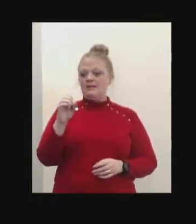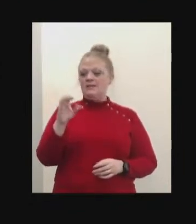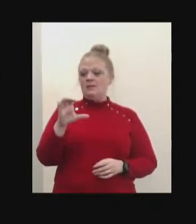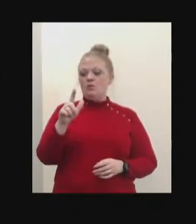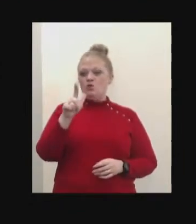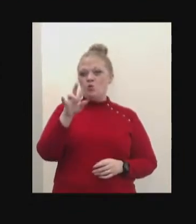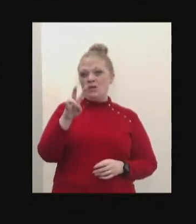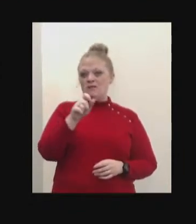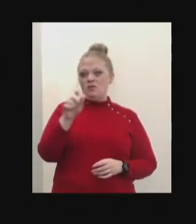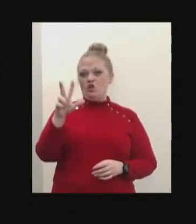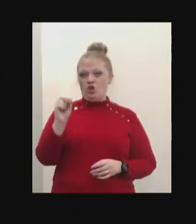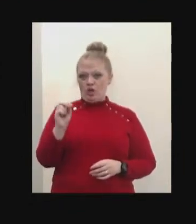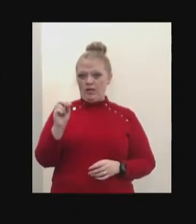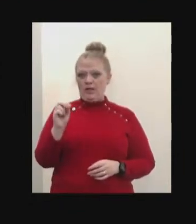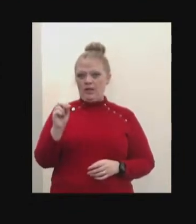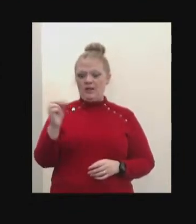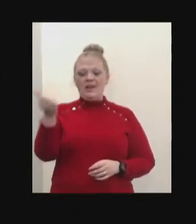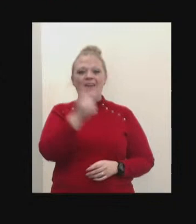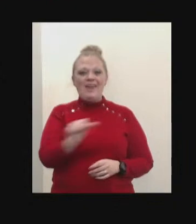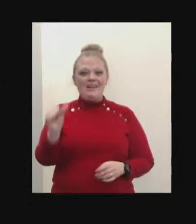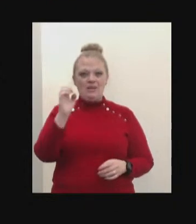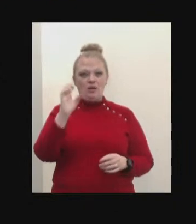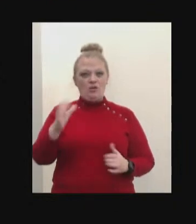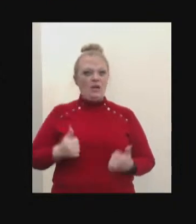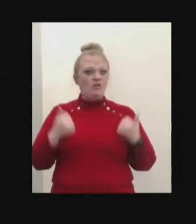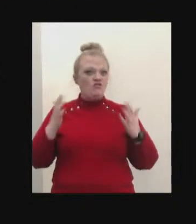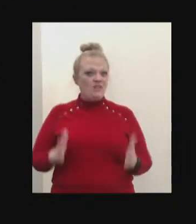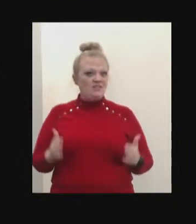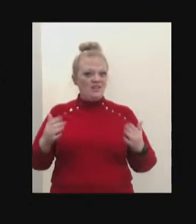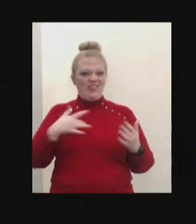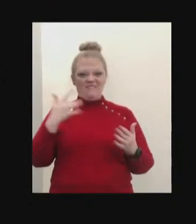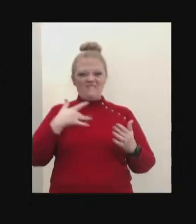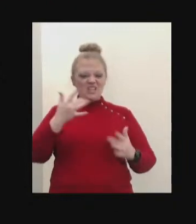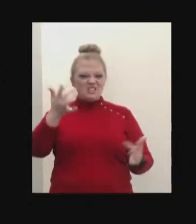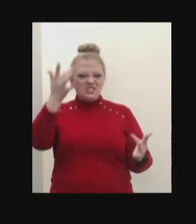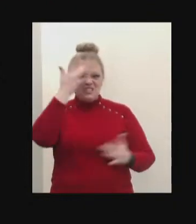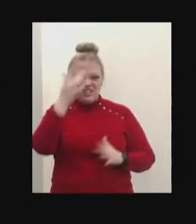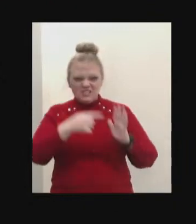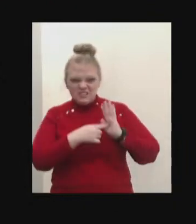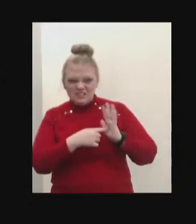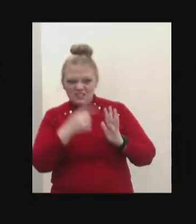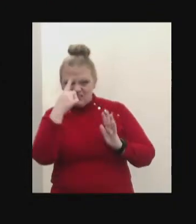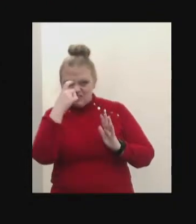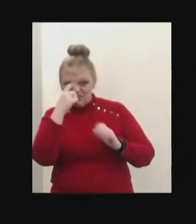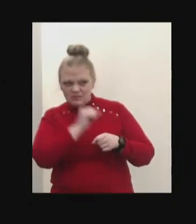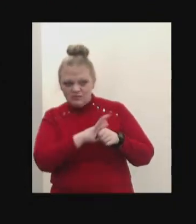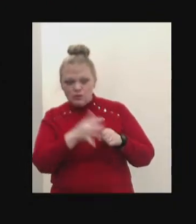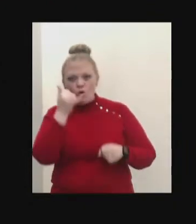30th, any Erie County residents that has symptoms, they can call us at